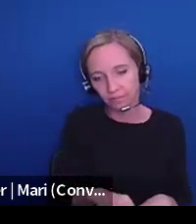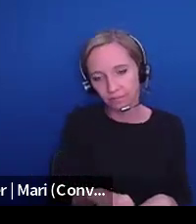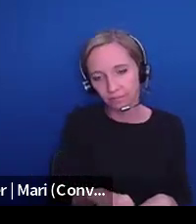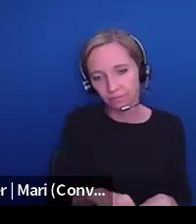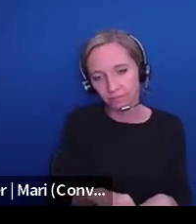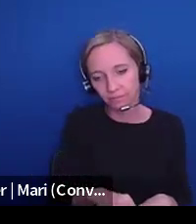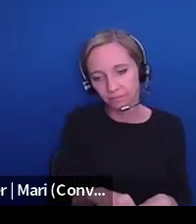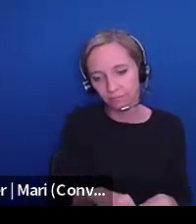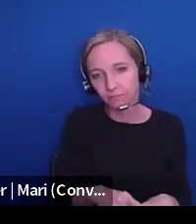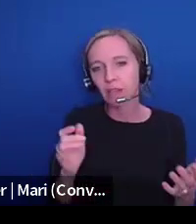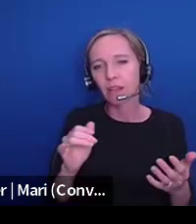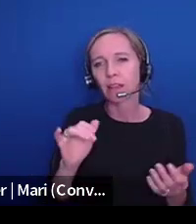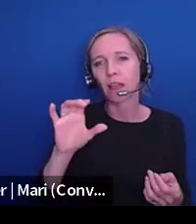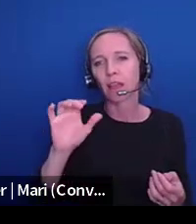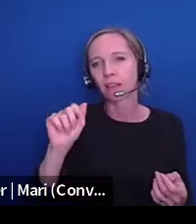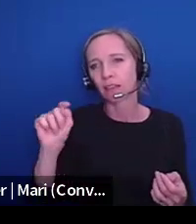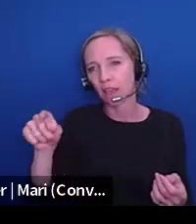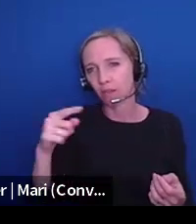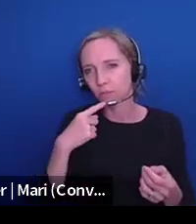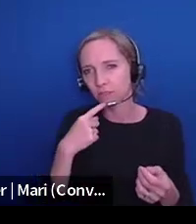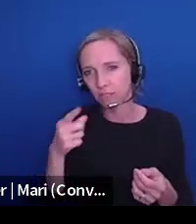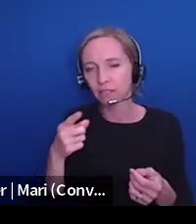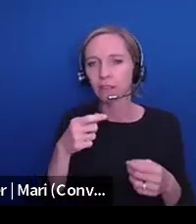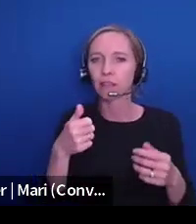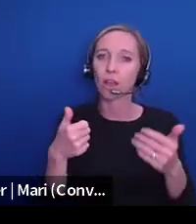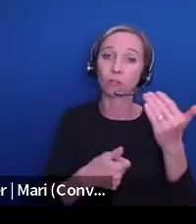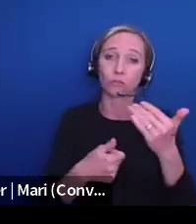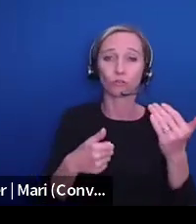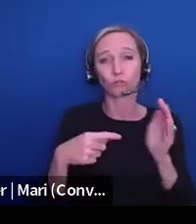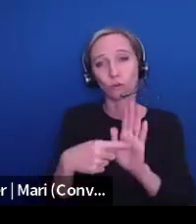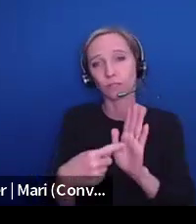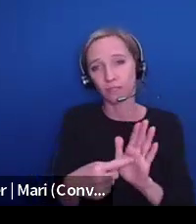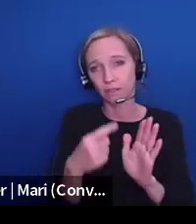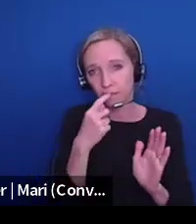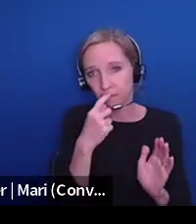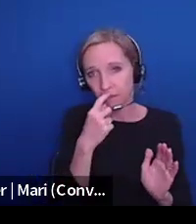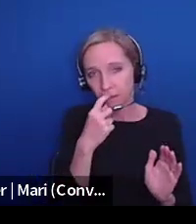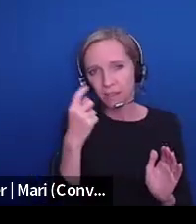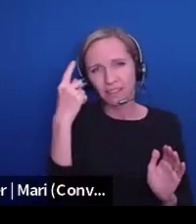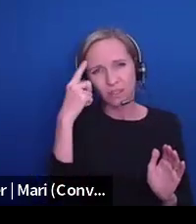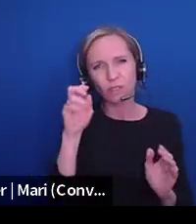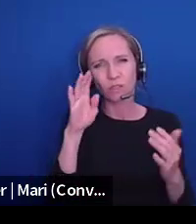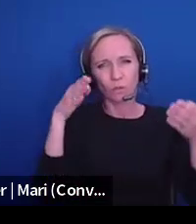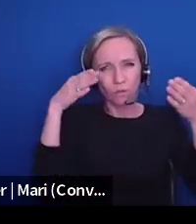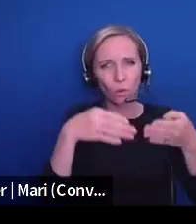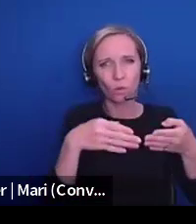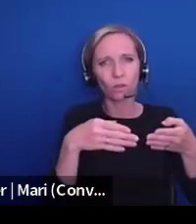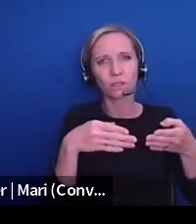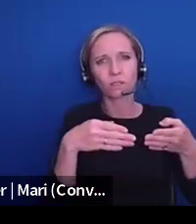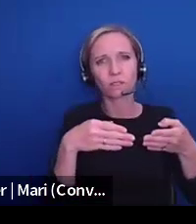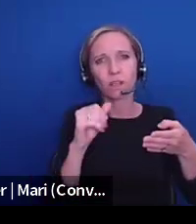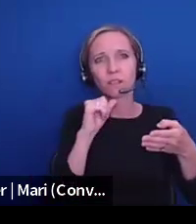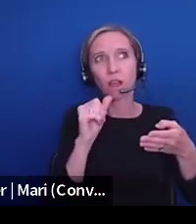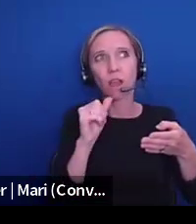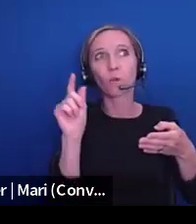And what Chad was saying about underrepresented, I think we need to focus more on not where